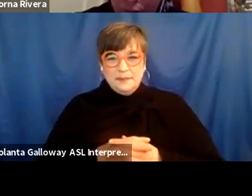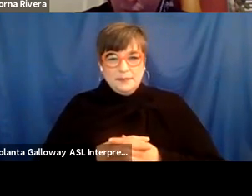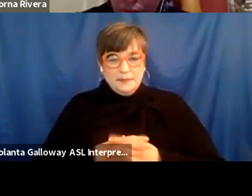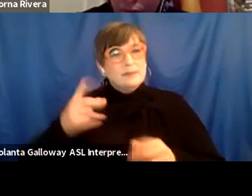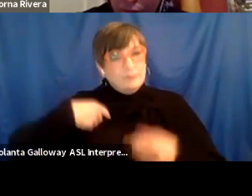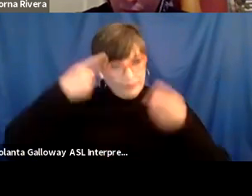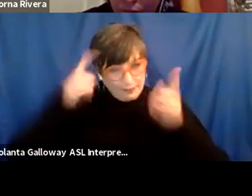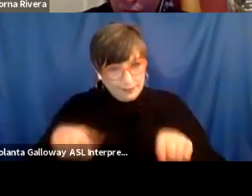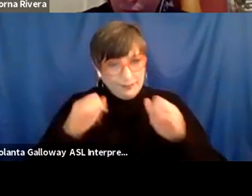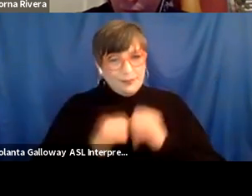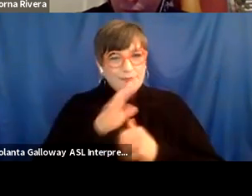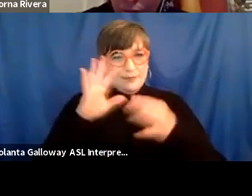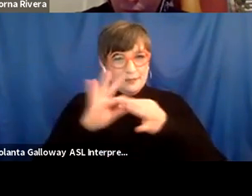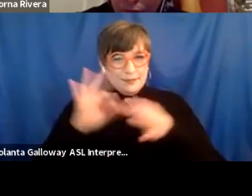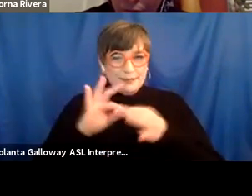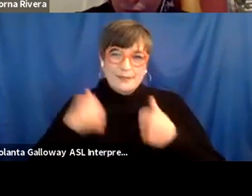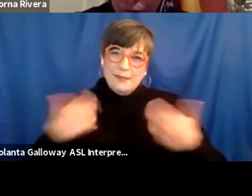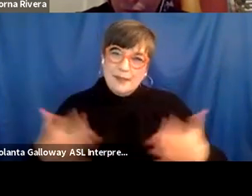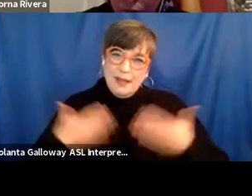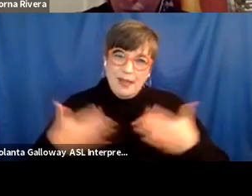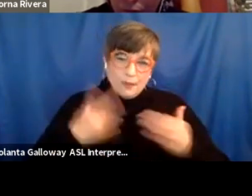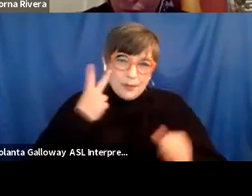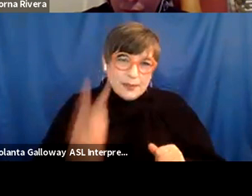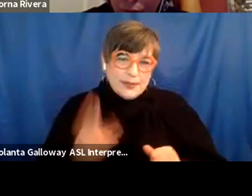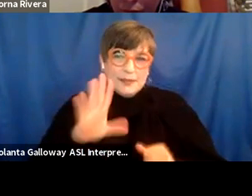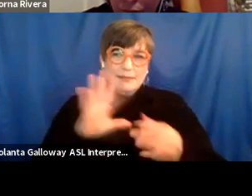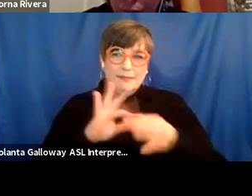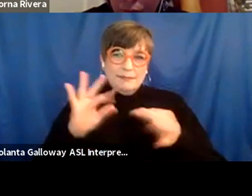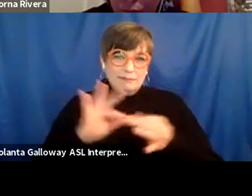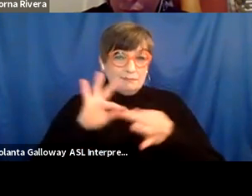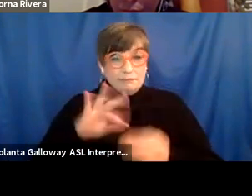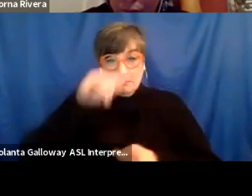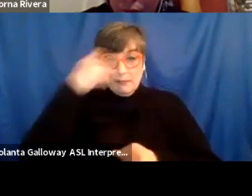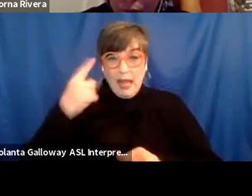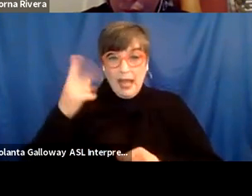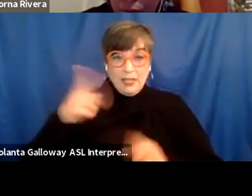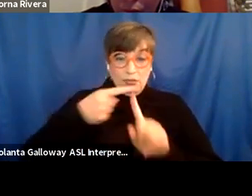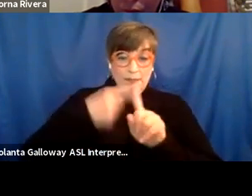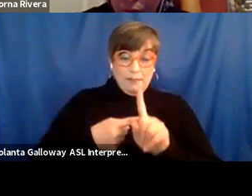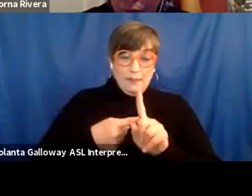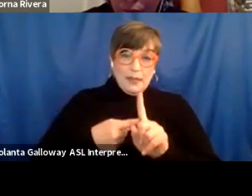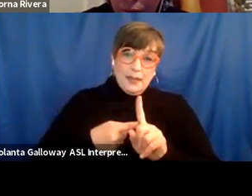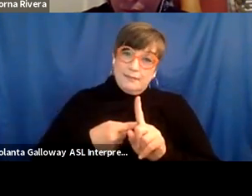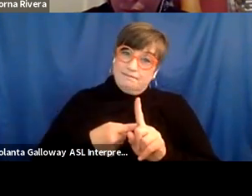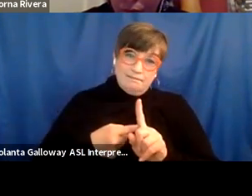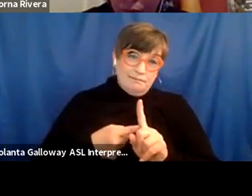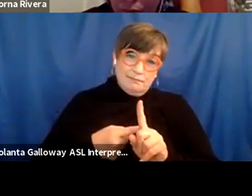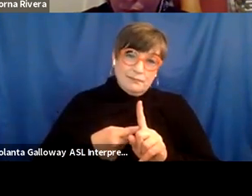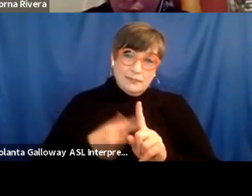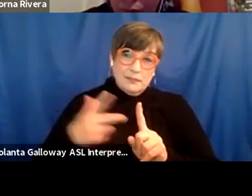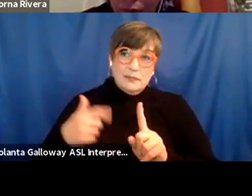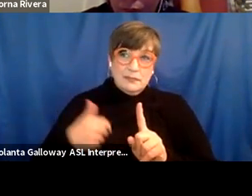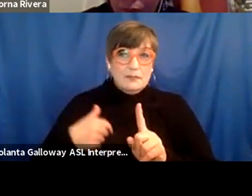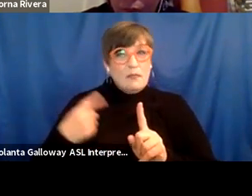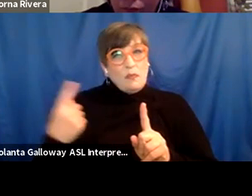comments, and I'm glad to see around Black History Month shouldn't just be a month. I always find it really